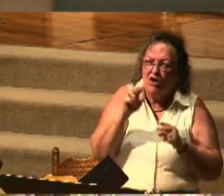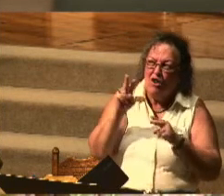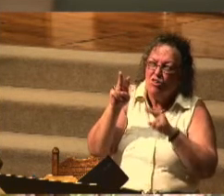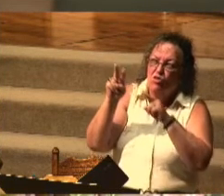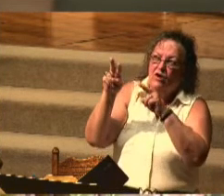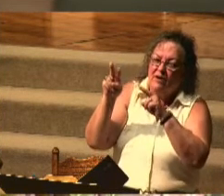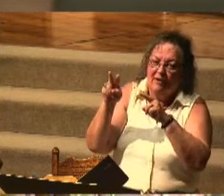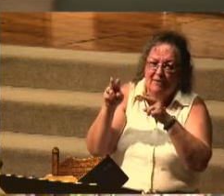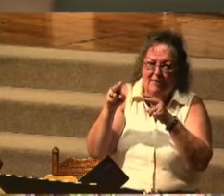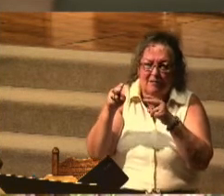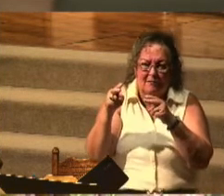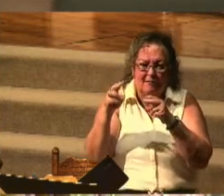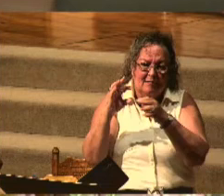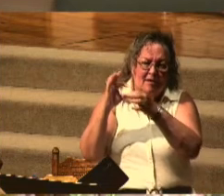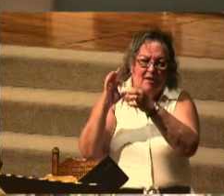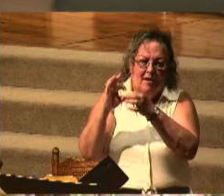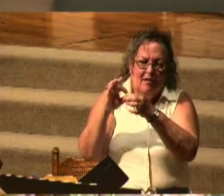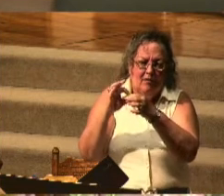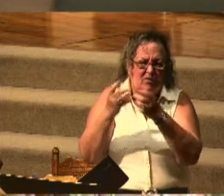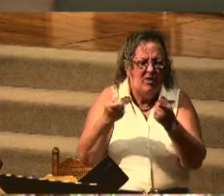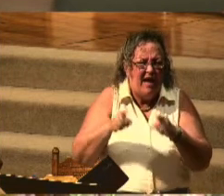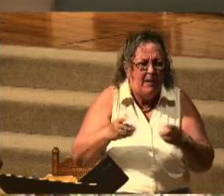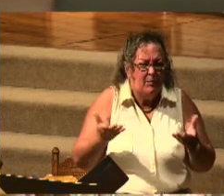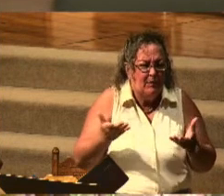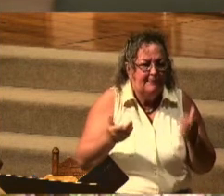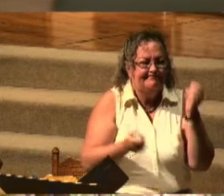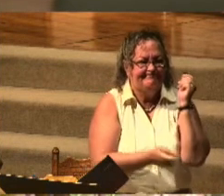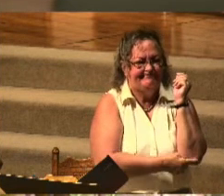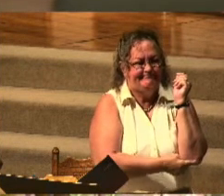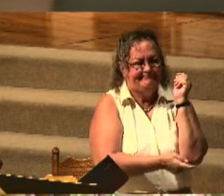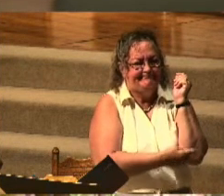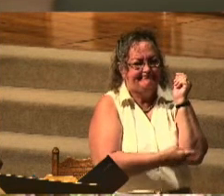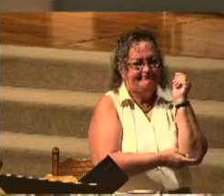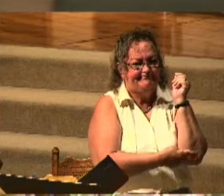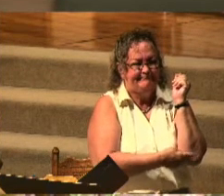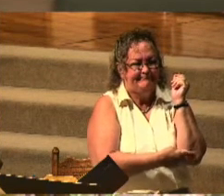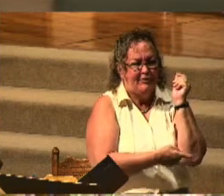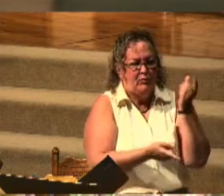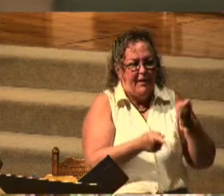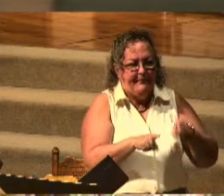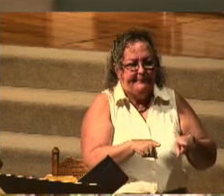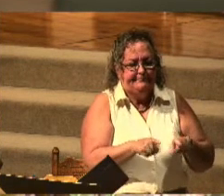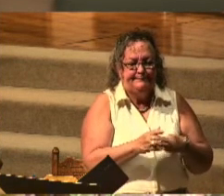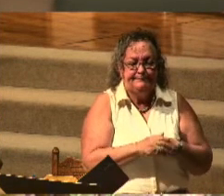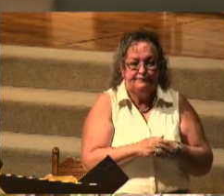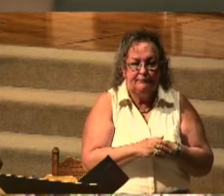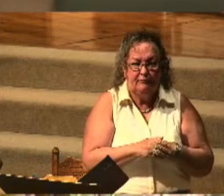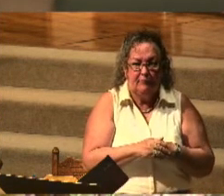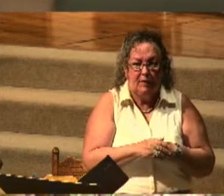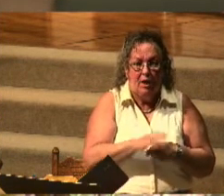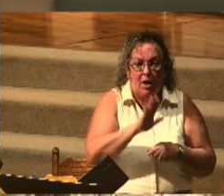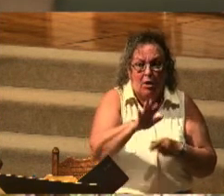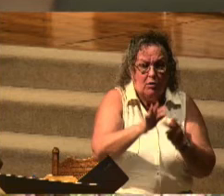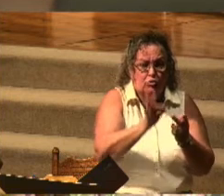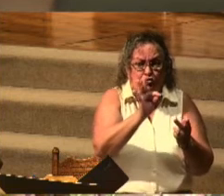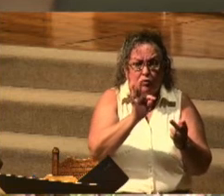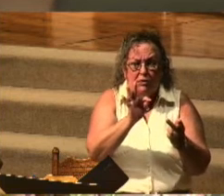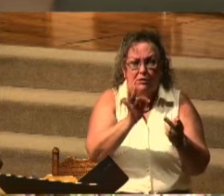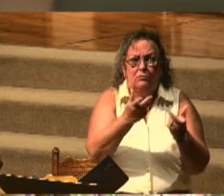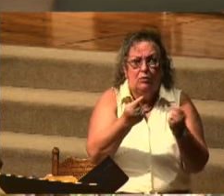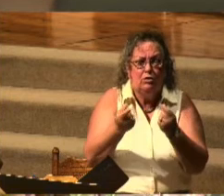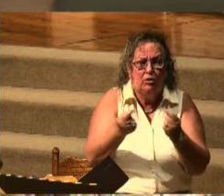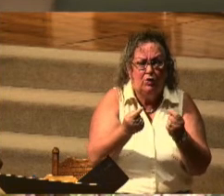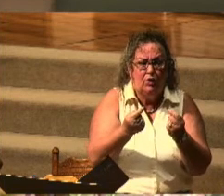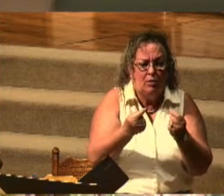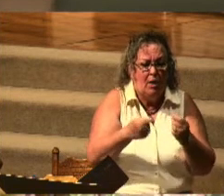it, that temptation will come to you. And it's up to you to make a decision whether I'm going to